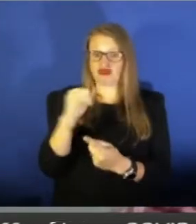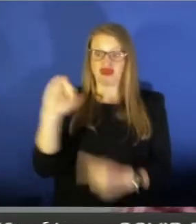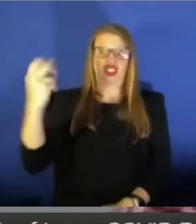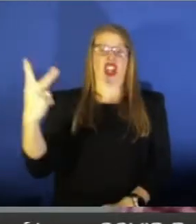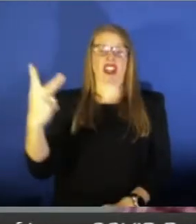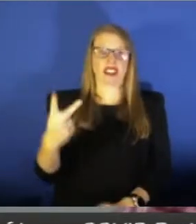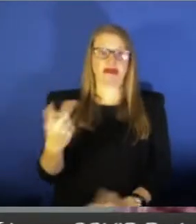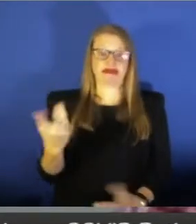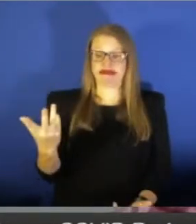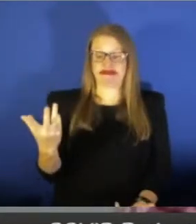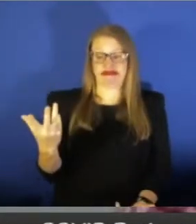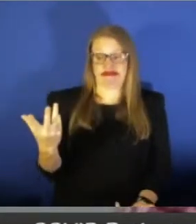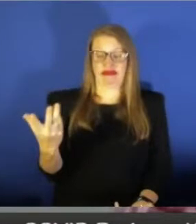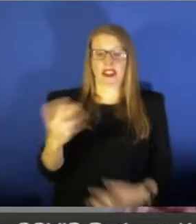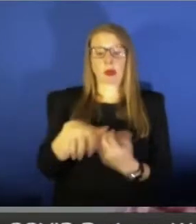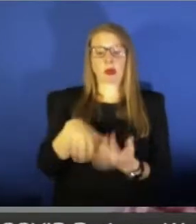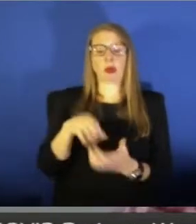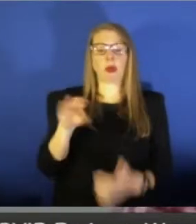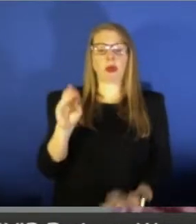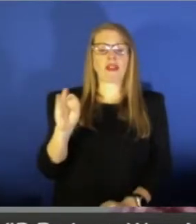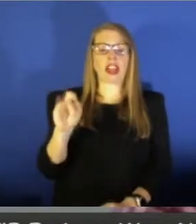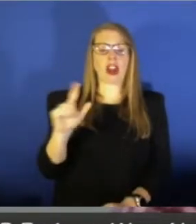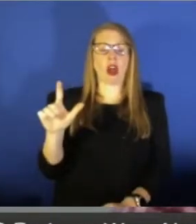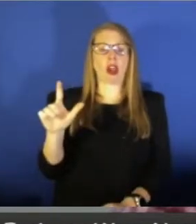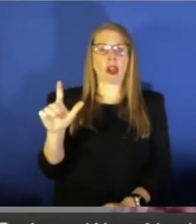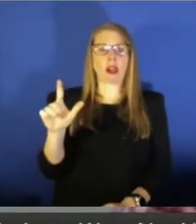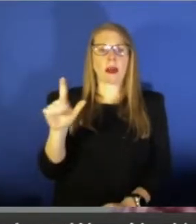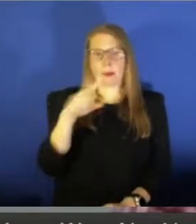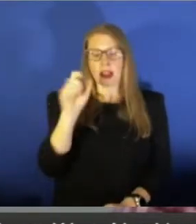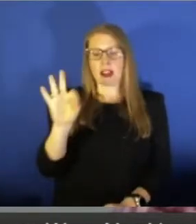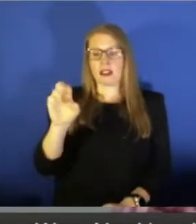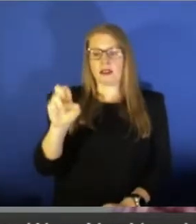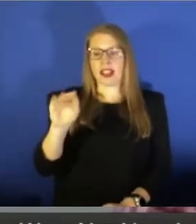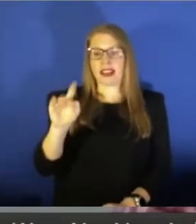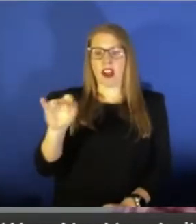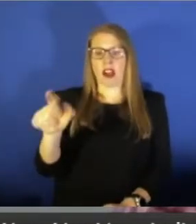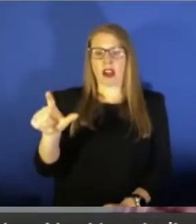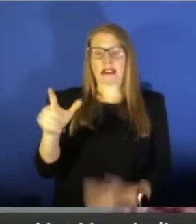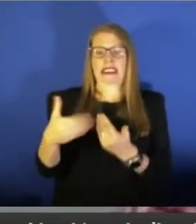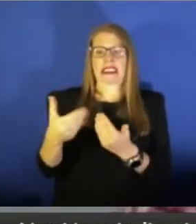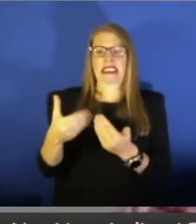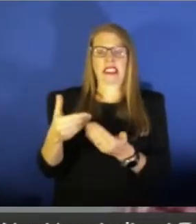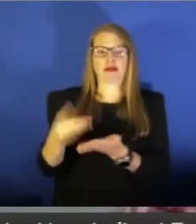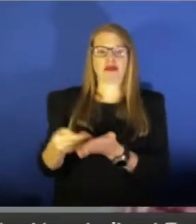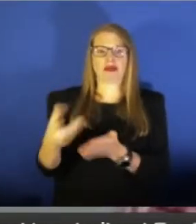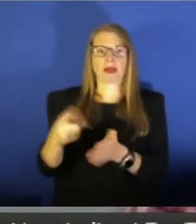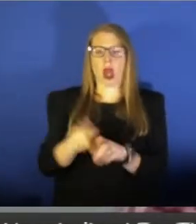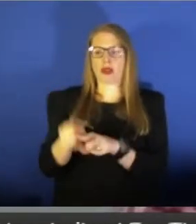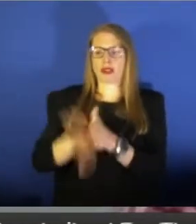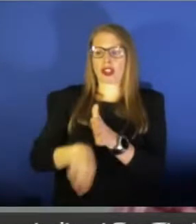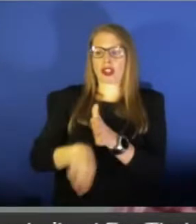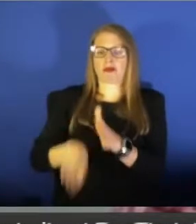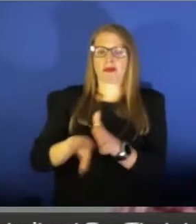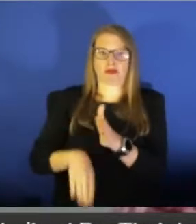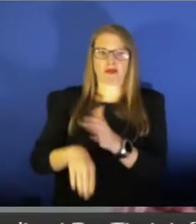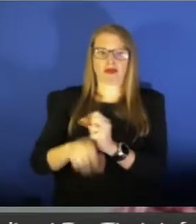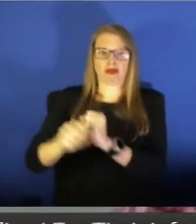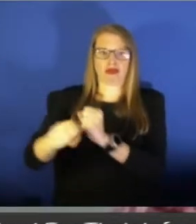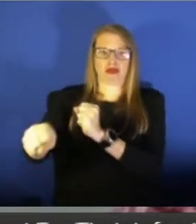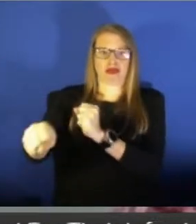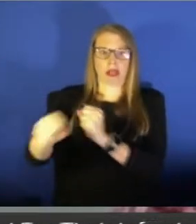fentanyl out. We've had some overdose deaths where they thought that they were getting maybe Xanax or